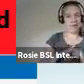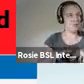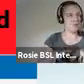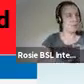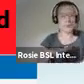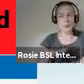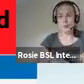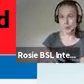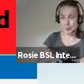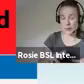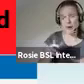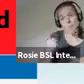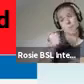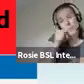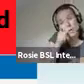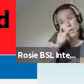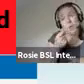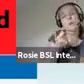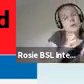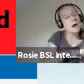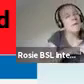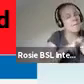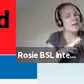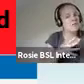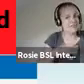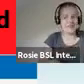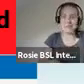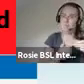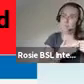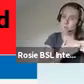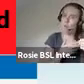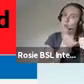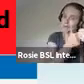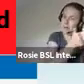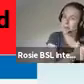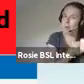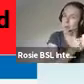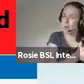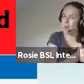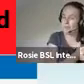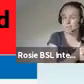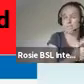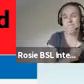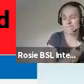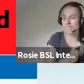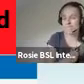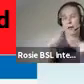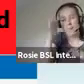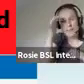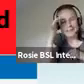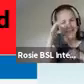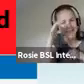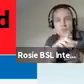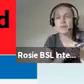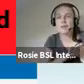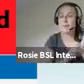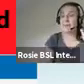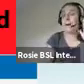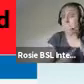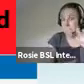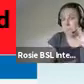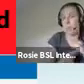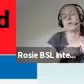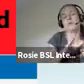also know that some parents need all support they can get, and this particularly is important for the parents living in